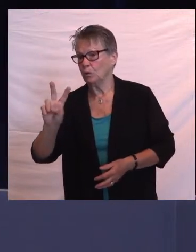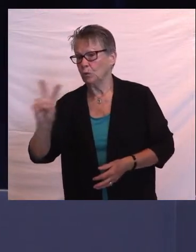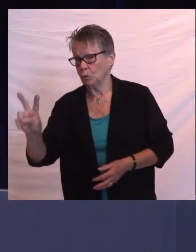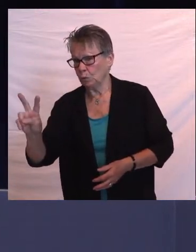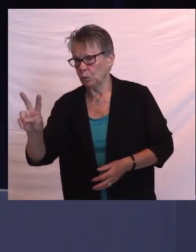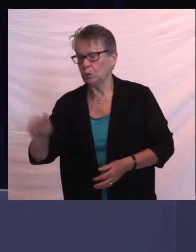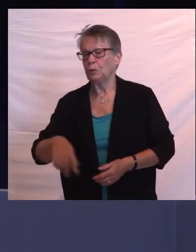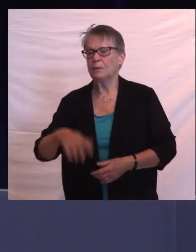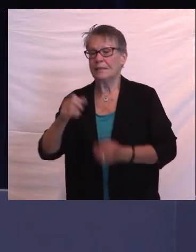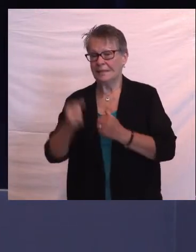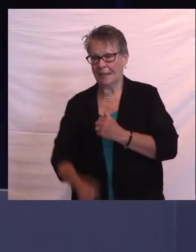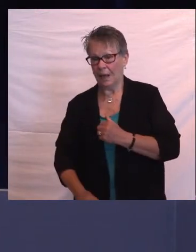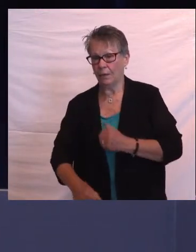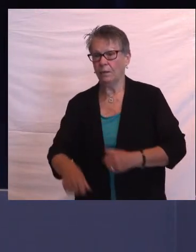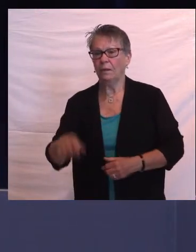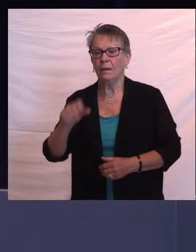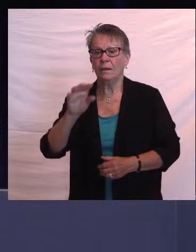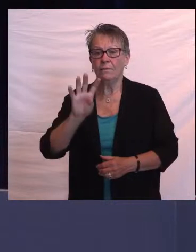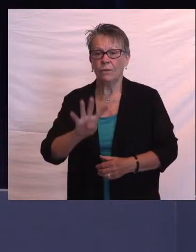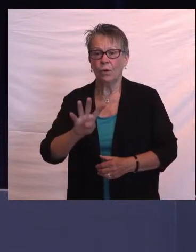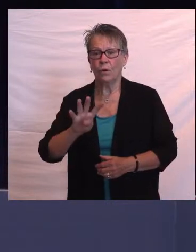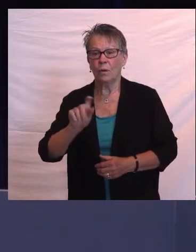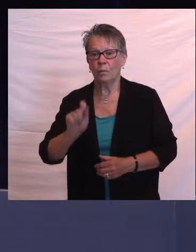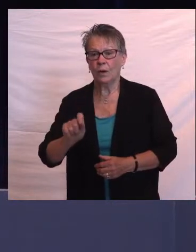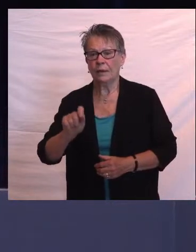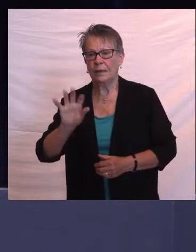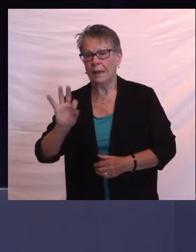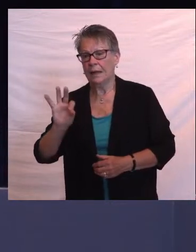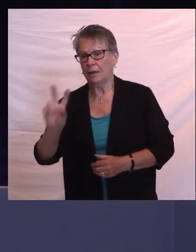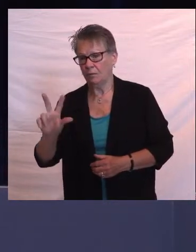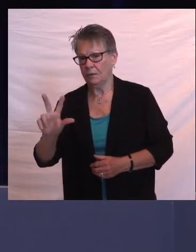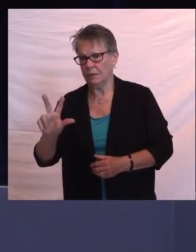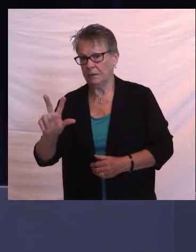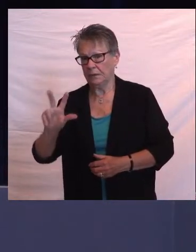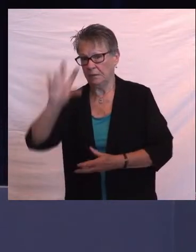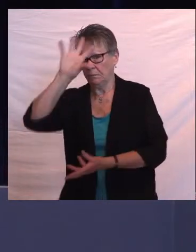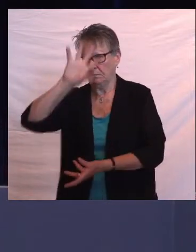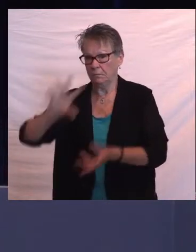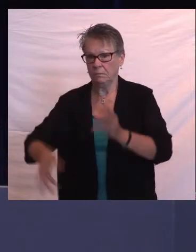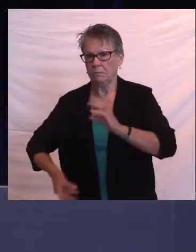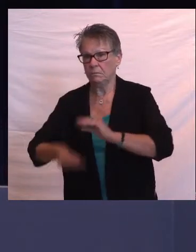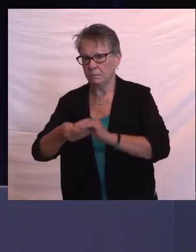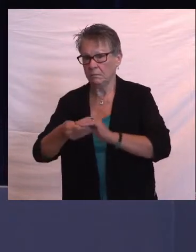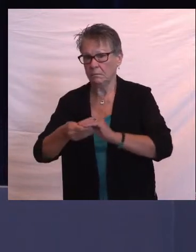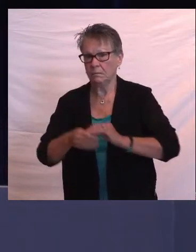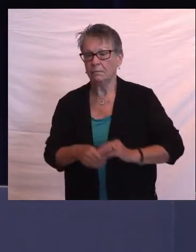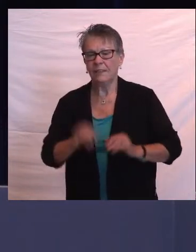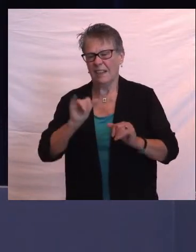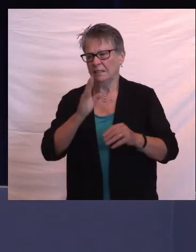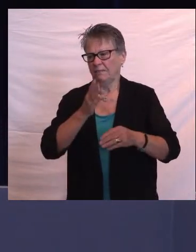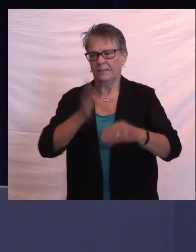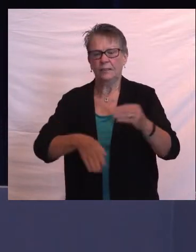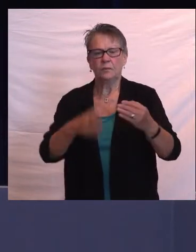and the southern part of the state, 4.93%. So that concludes my report. Please continue to stay safe, get